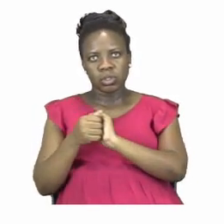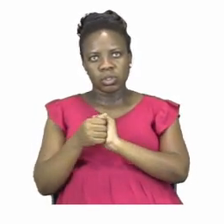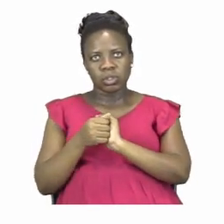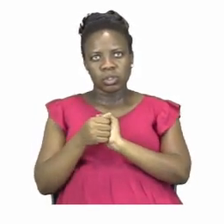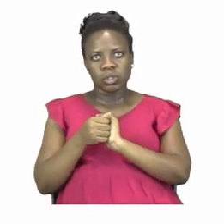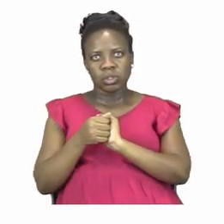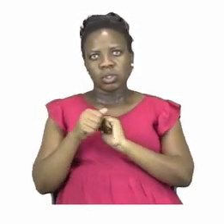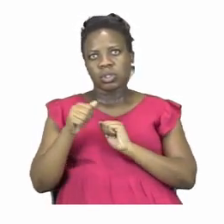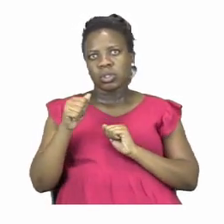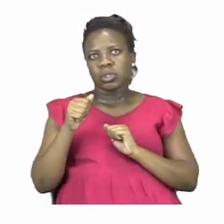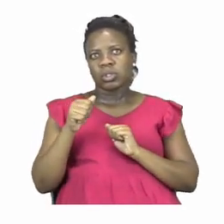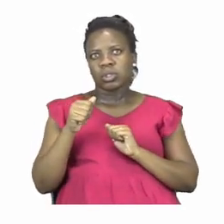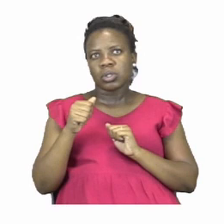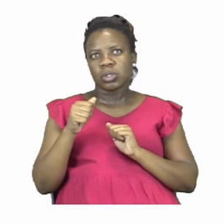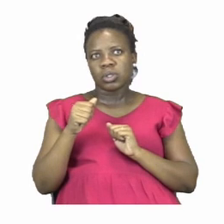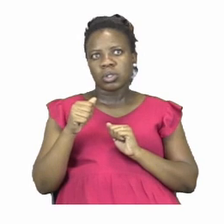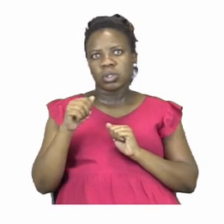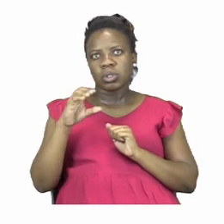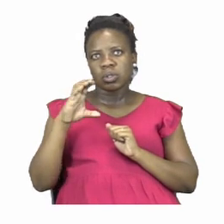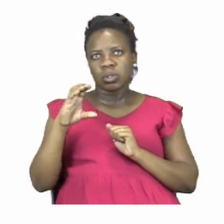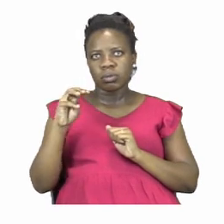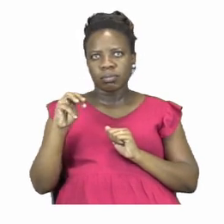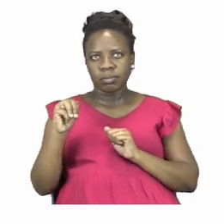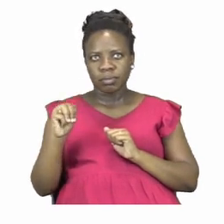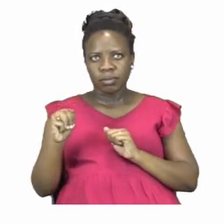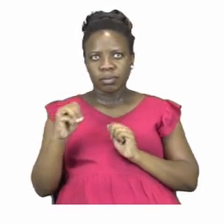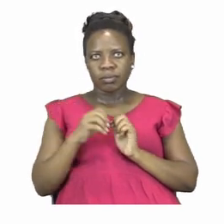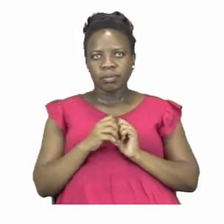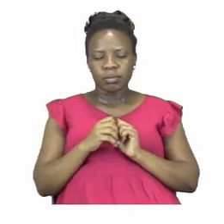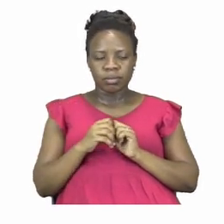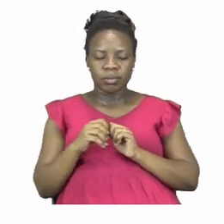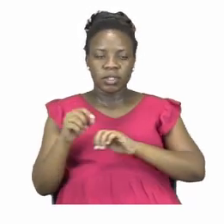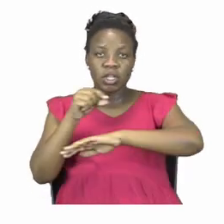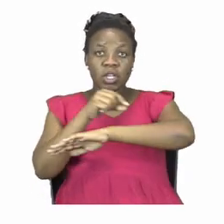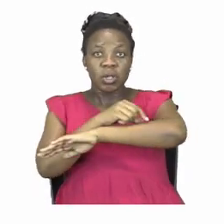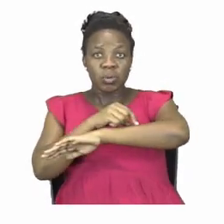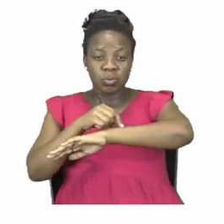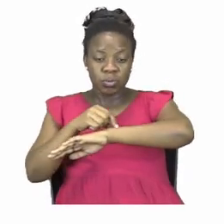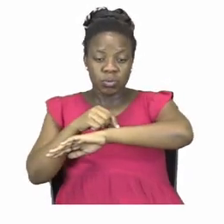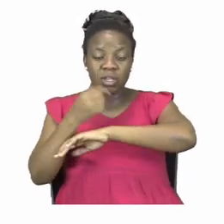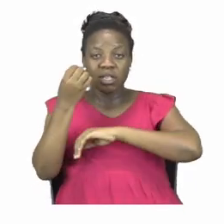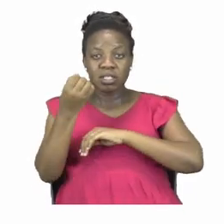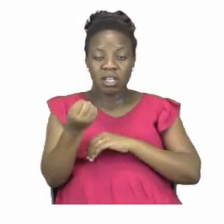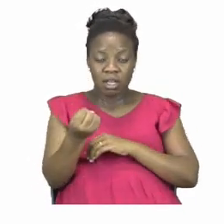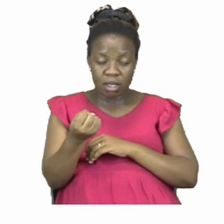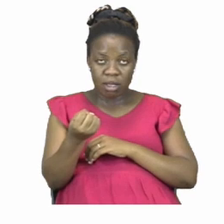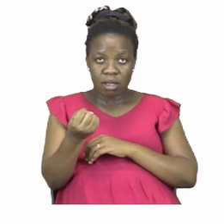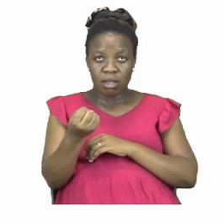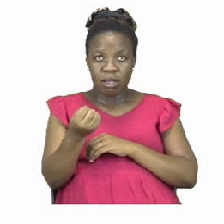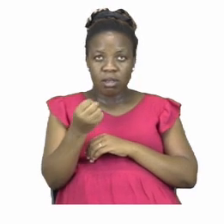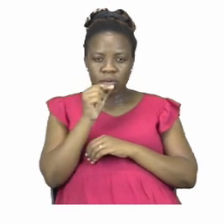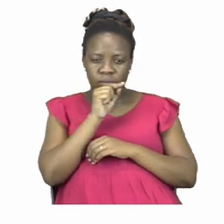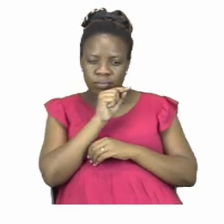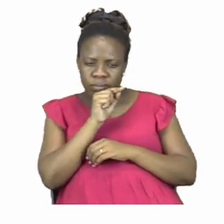the ruler has been drawn for us. So all we need to do is read the correct number so that we